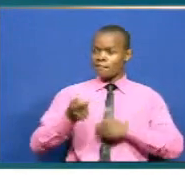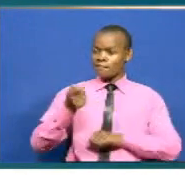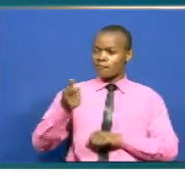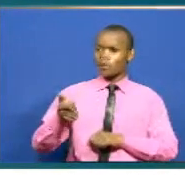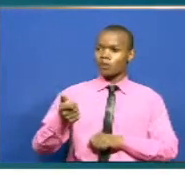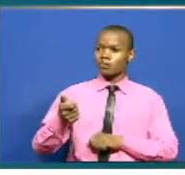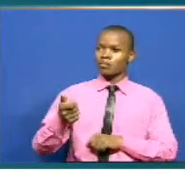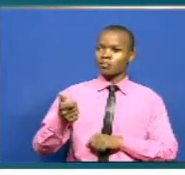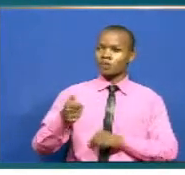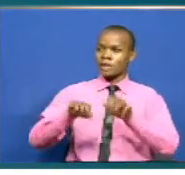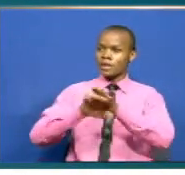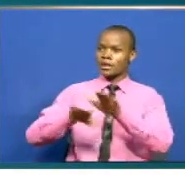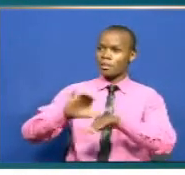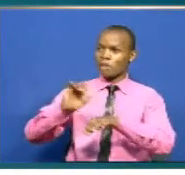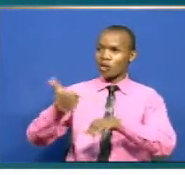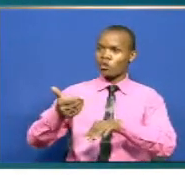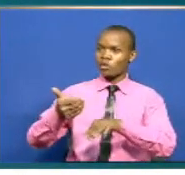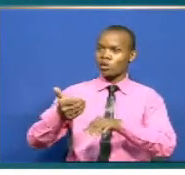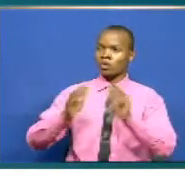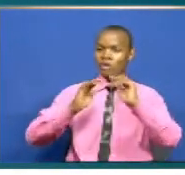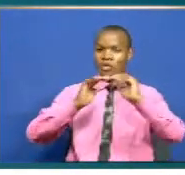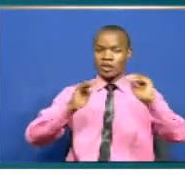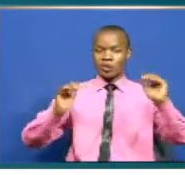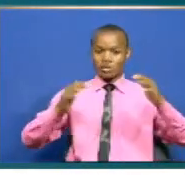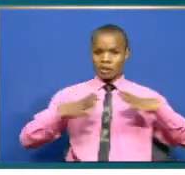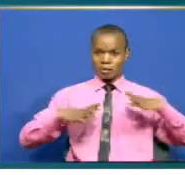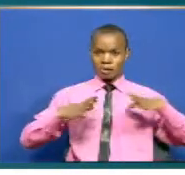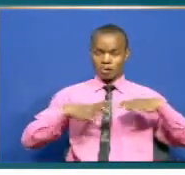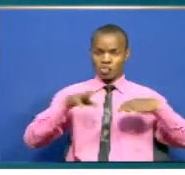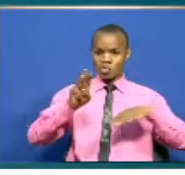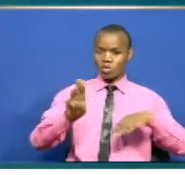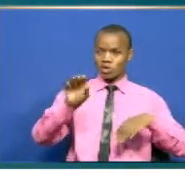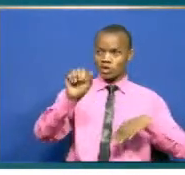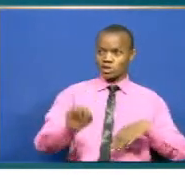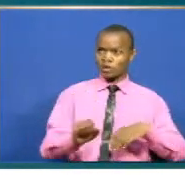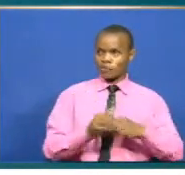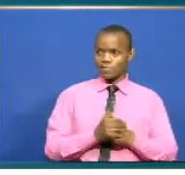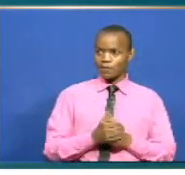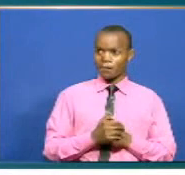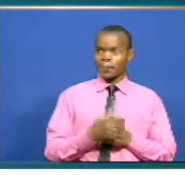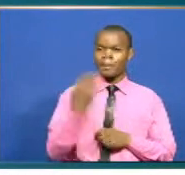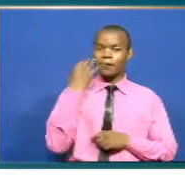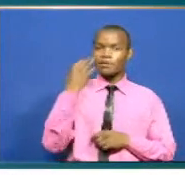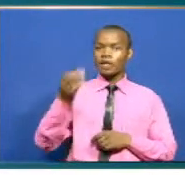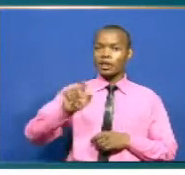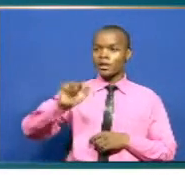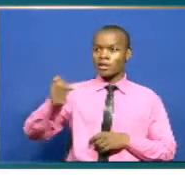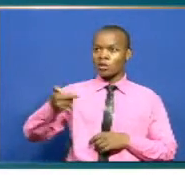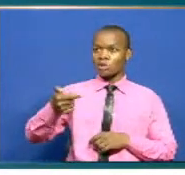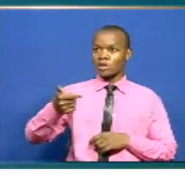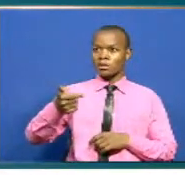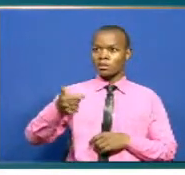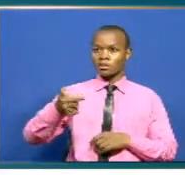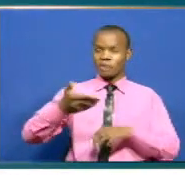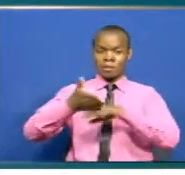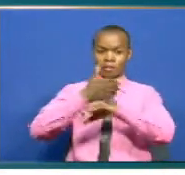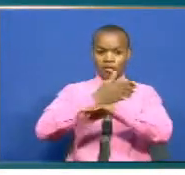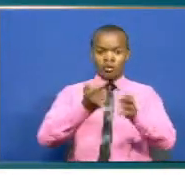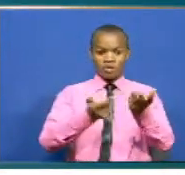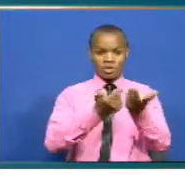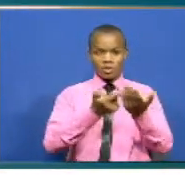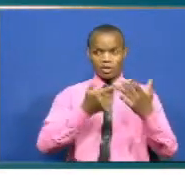handful constituencies equivalent in population to Wajir South. 300,000 is at the minimum in the last census that we had.